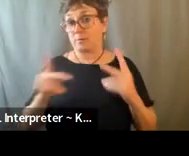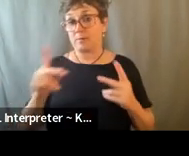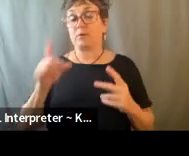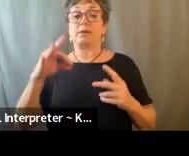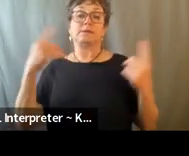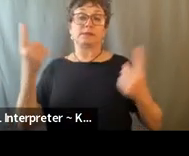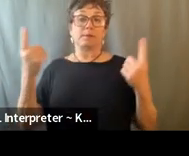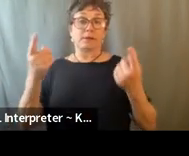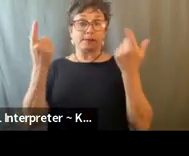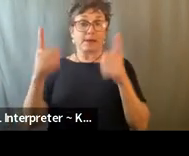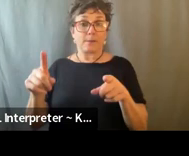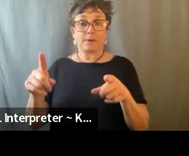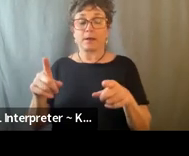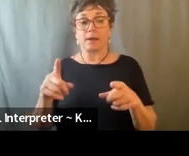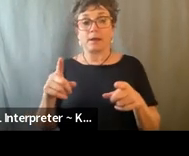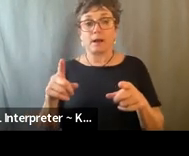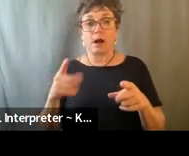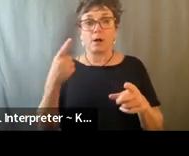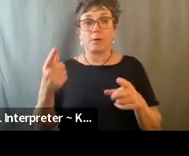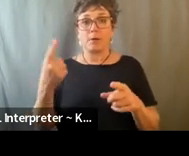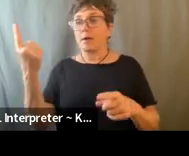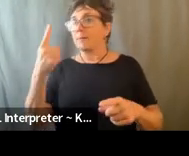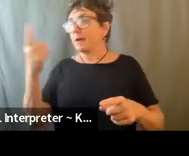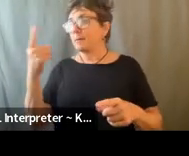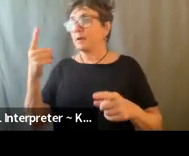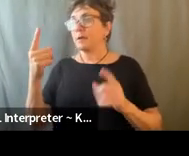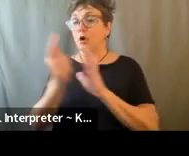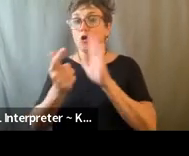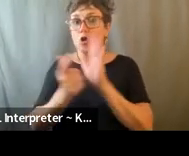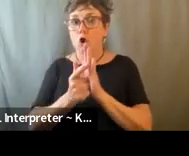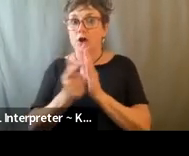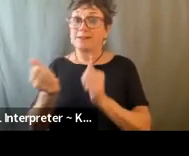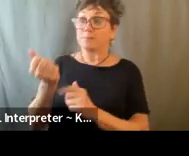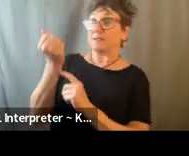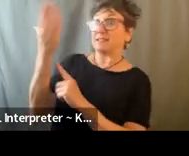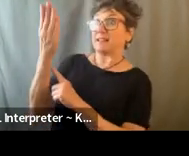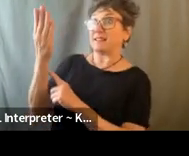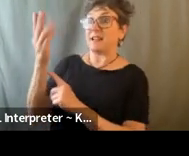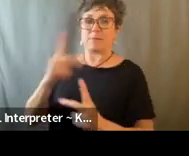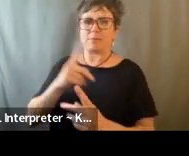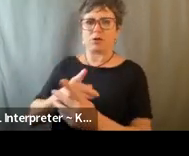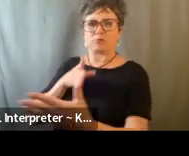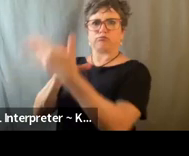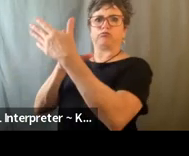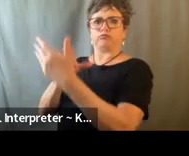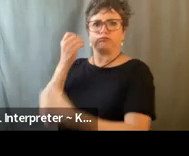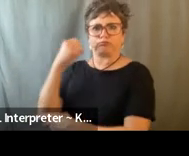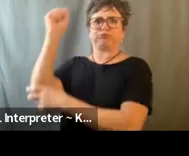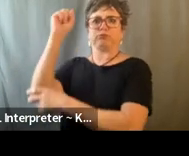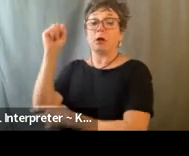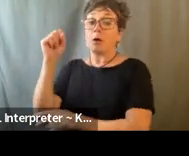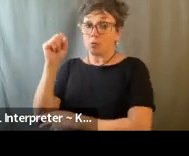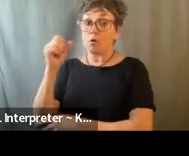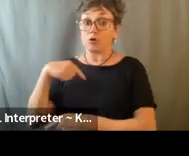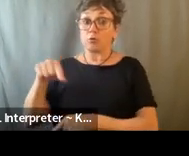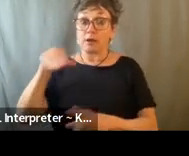when there's, discourse with a piece of legislation, in the work that we all do, you have the opportunity to